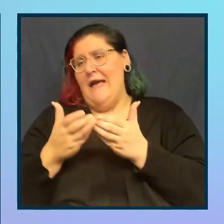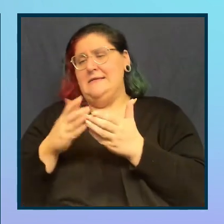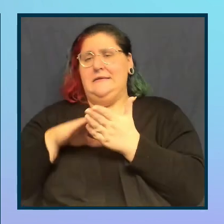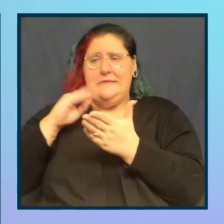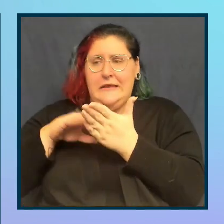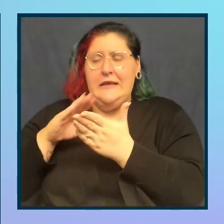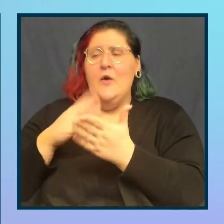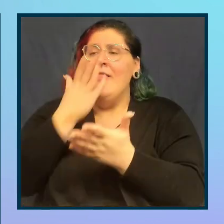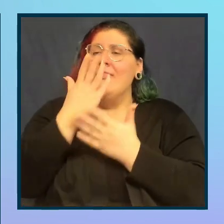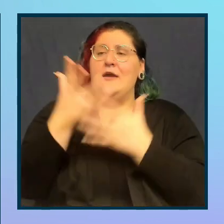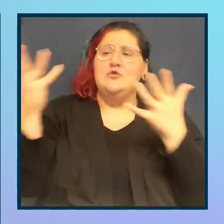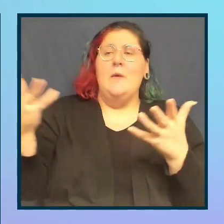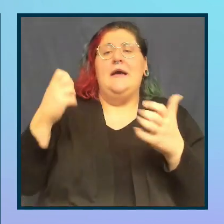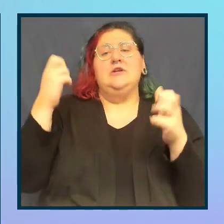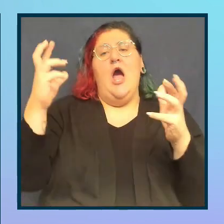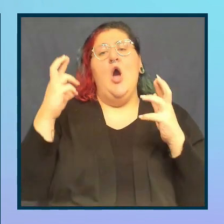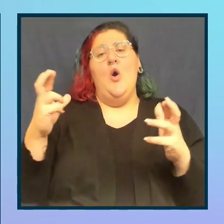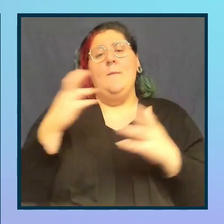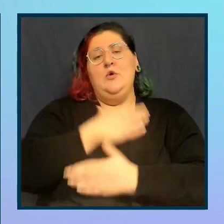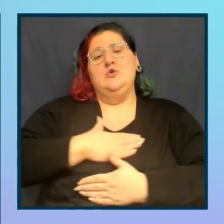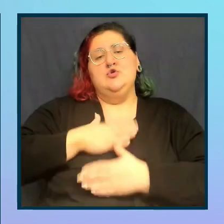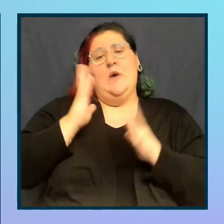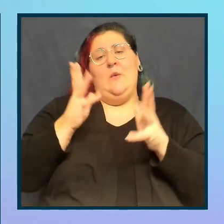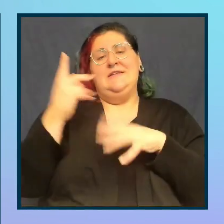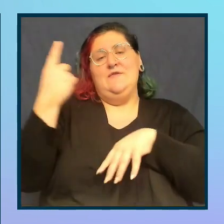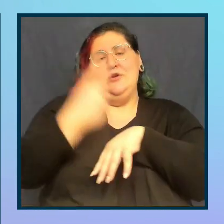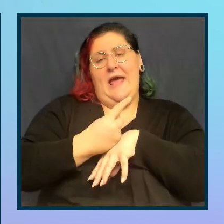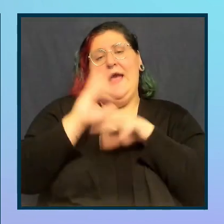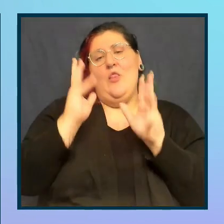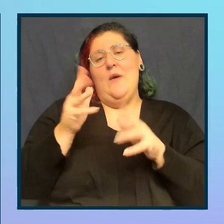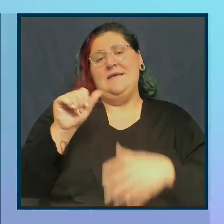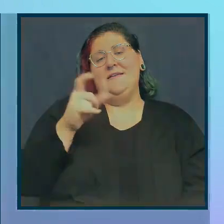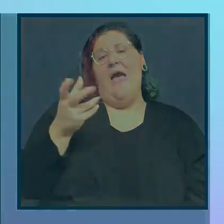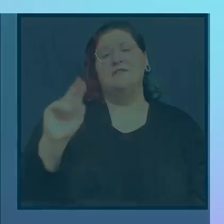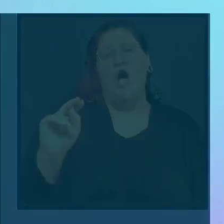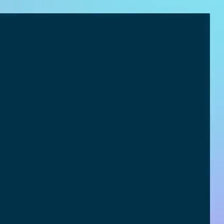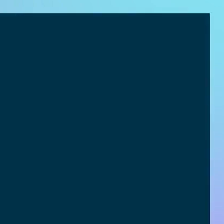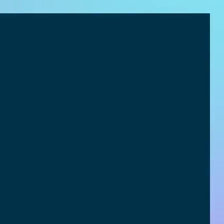enjoy the rest of your day and the rest of AxCon. Peace out. Bye. Thank you.